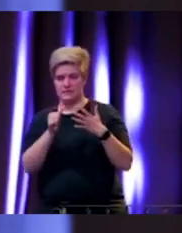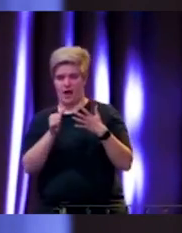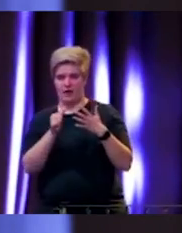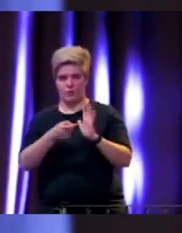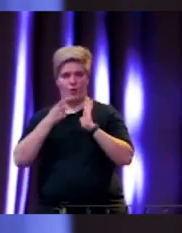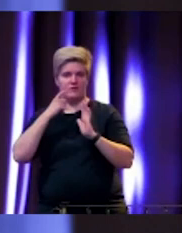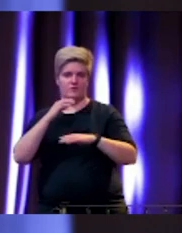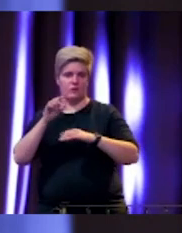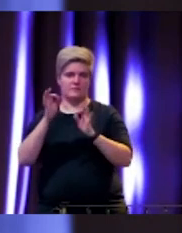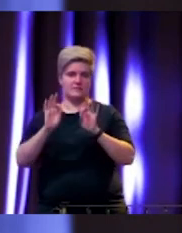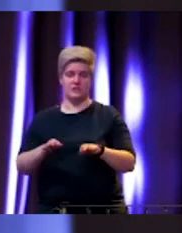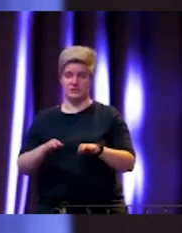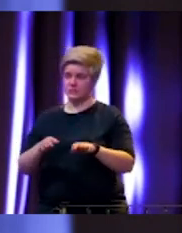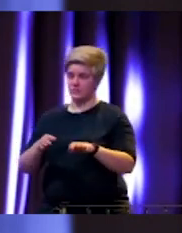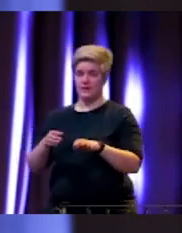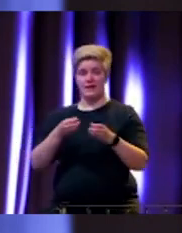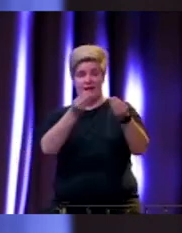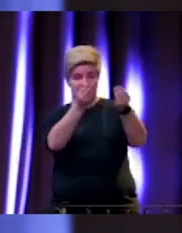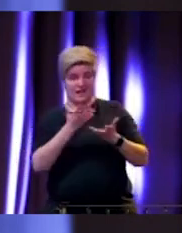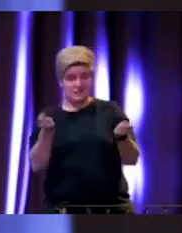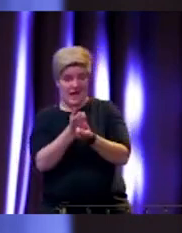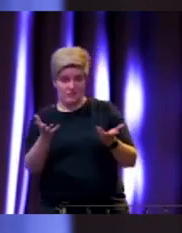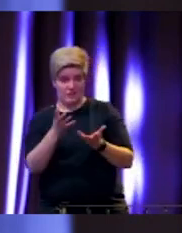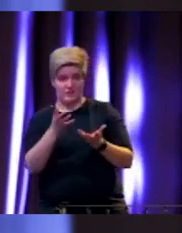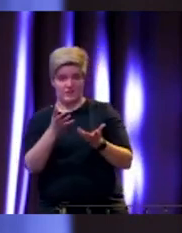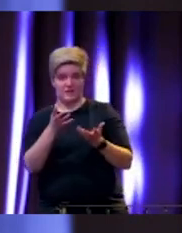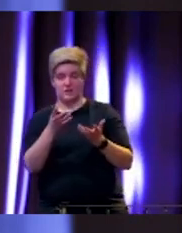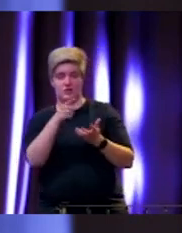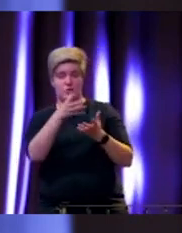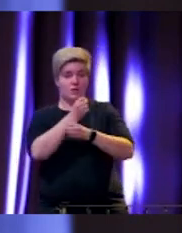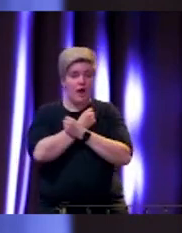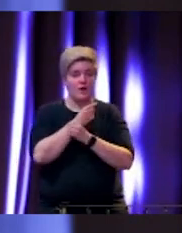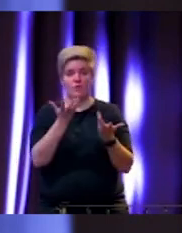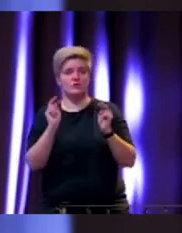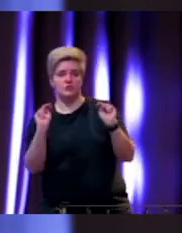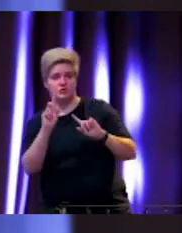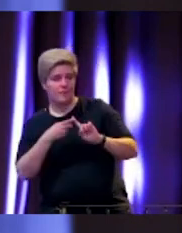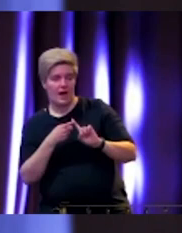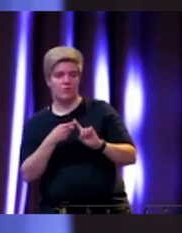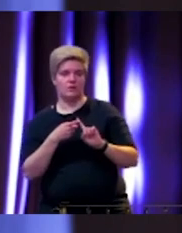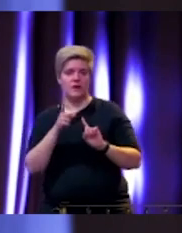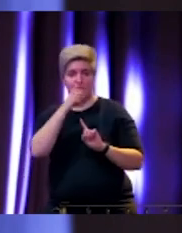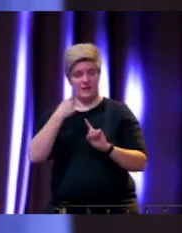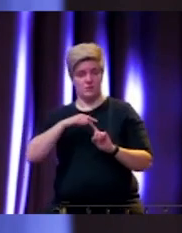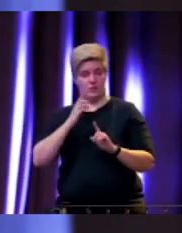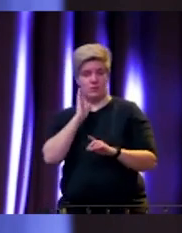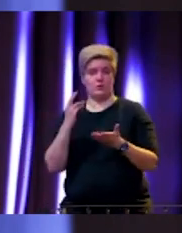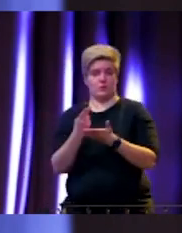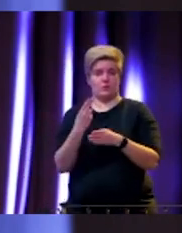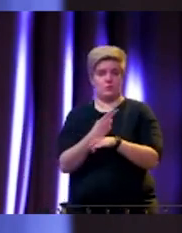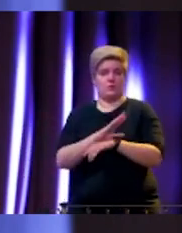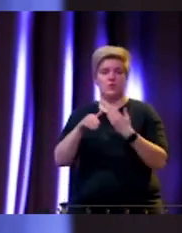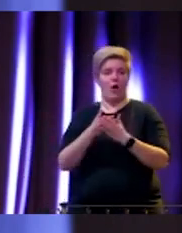decision. Tell us everything you hated. Tell us what you loved. Tell us what you're neutral about. Because we'll use all of that to really try to iterate